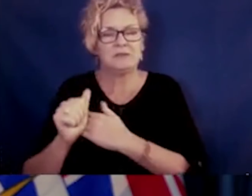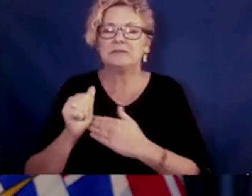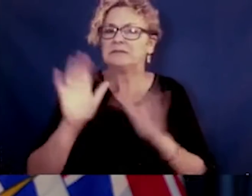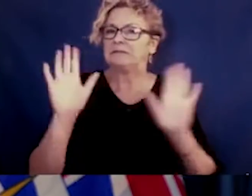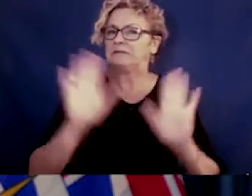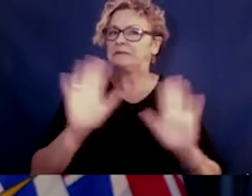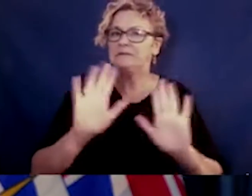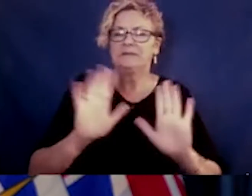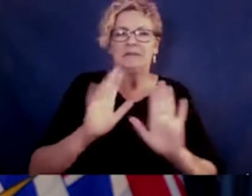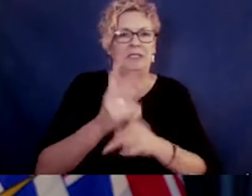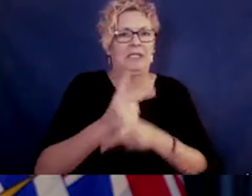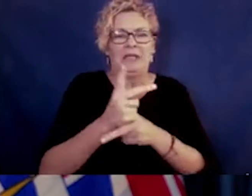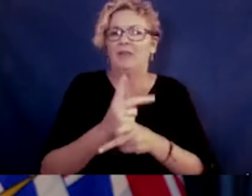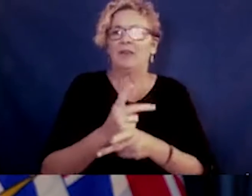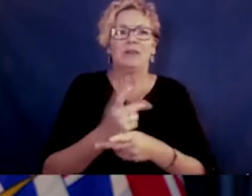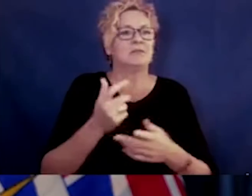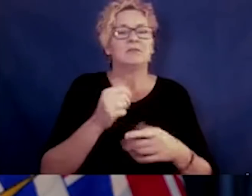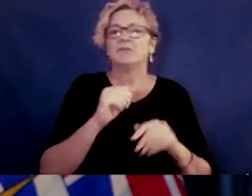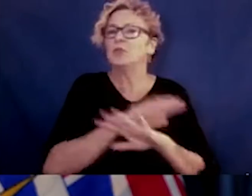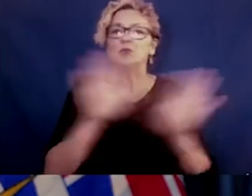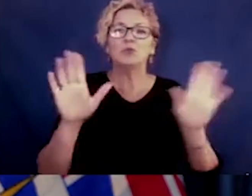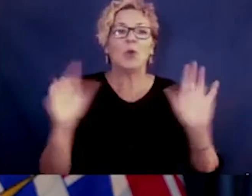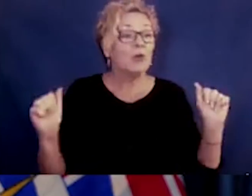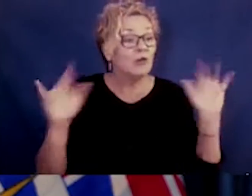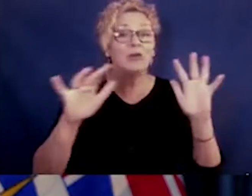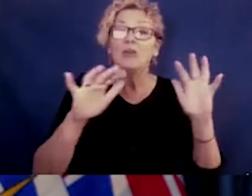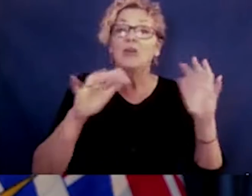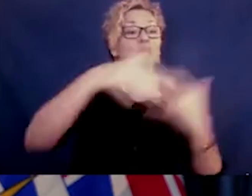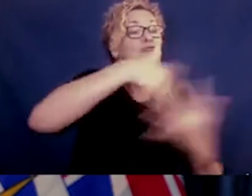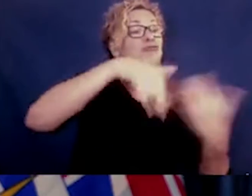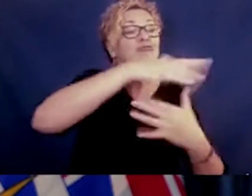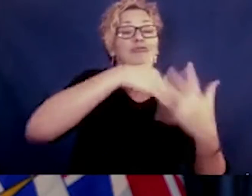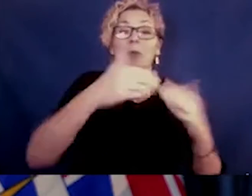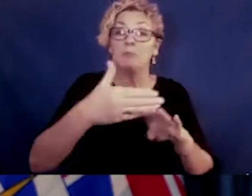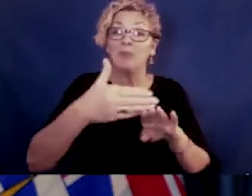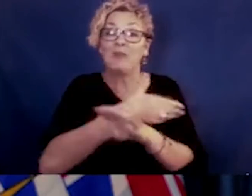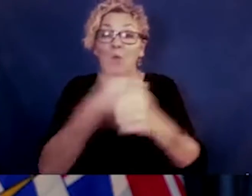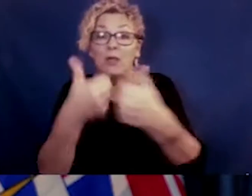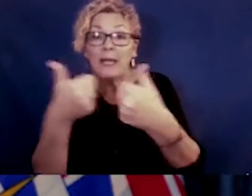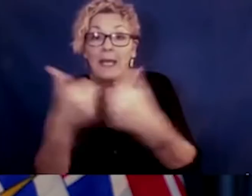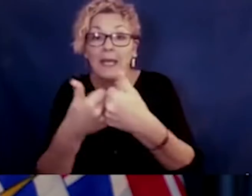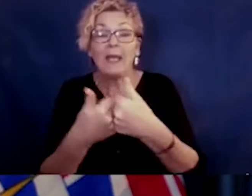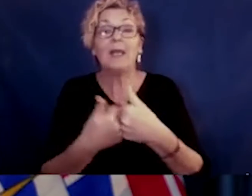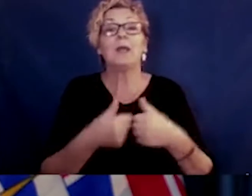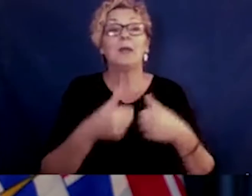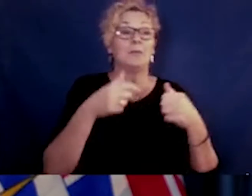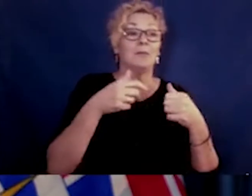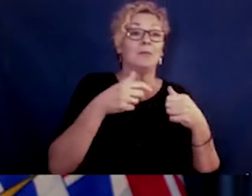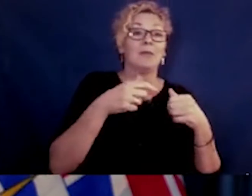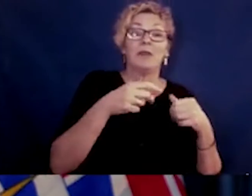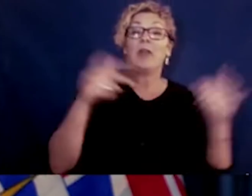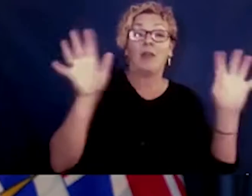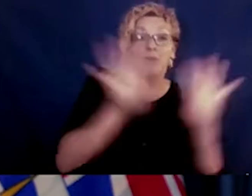safety basics on and off the field. I know most people are doing the right thing, but I ask that you